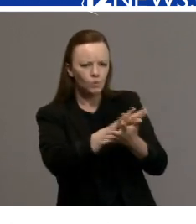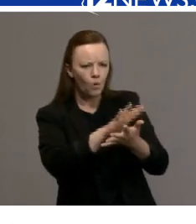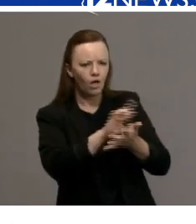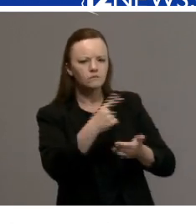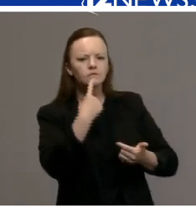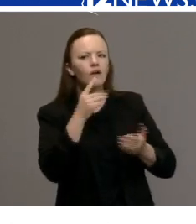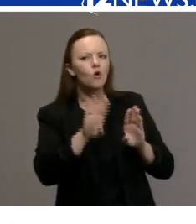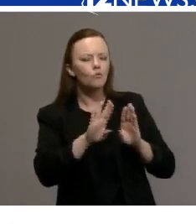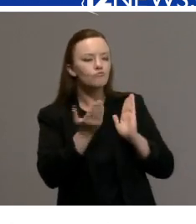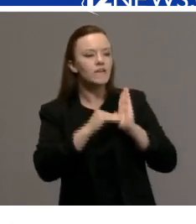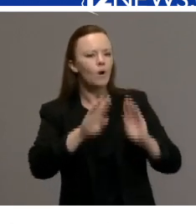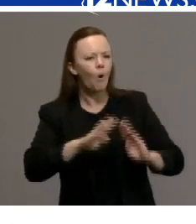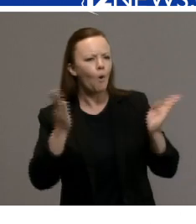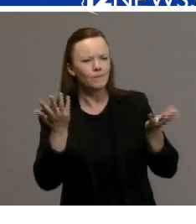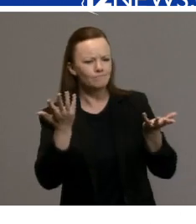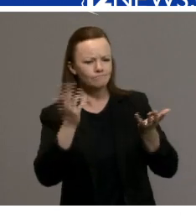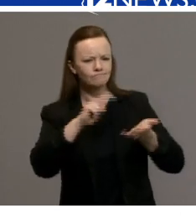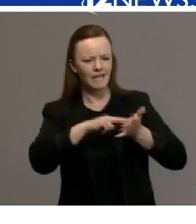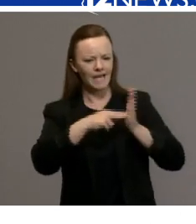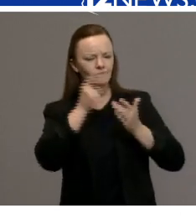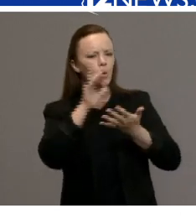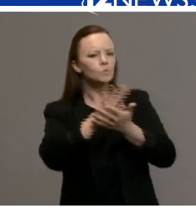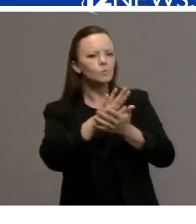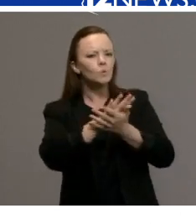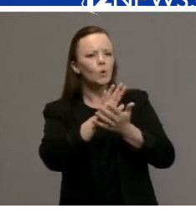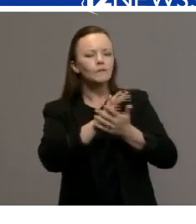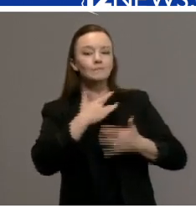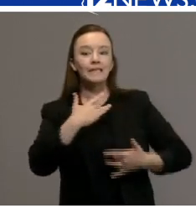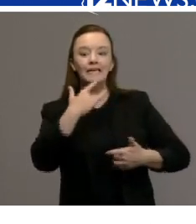that have year-round schools like Chandler?